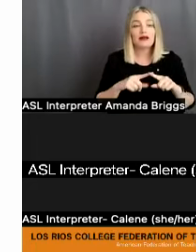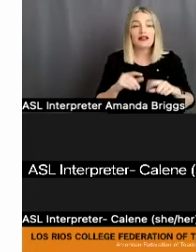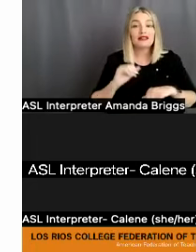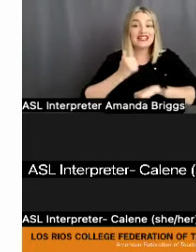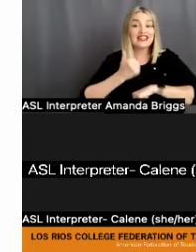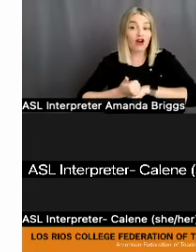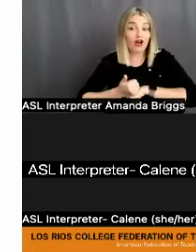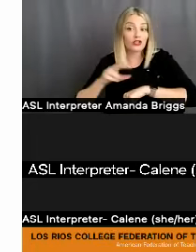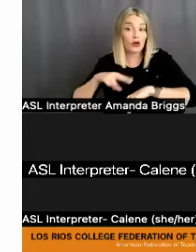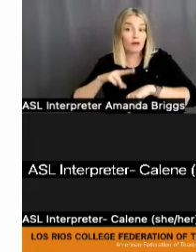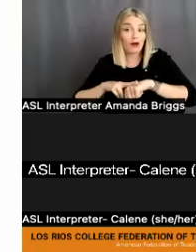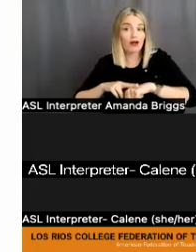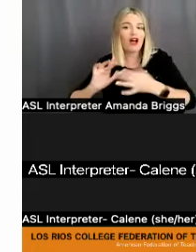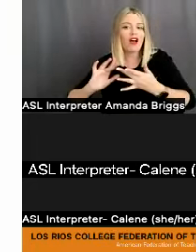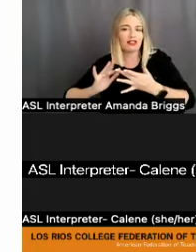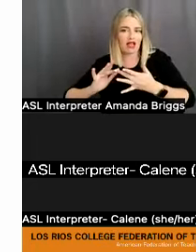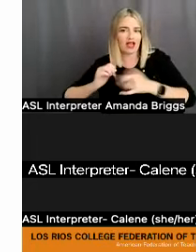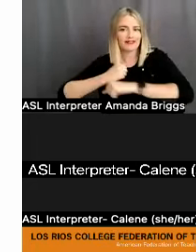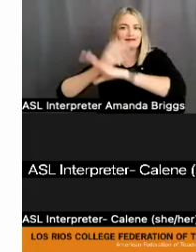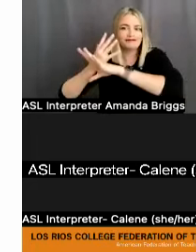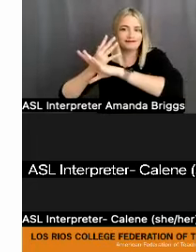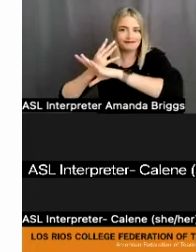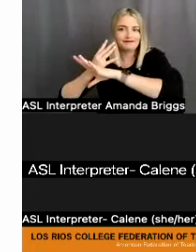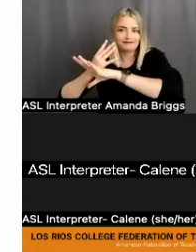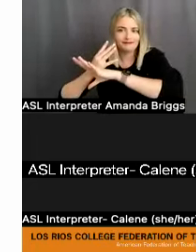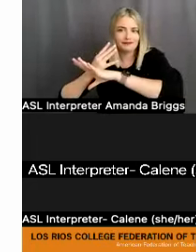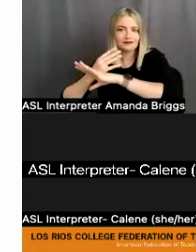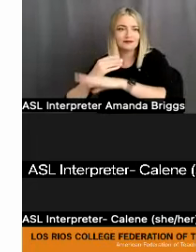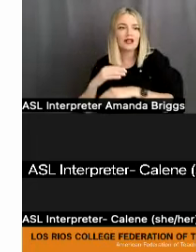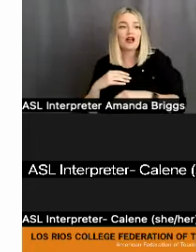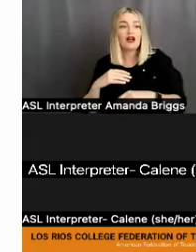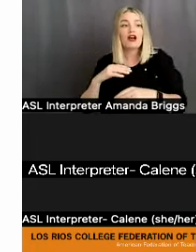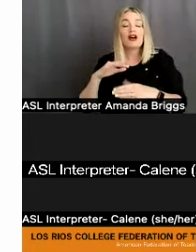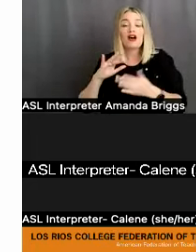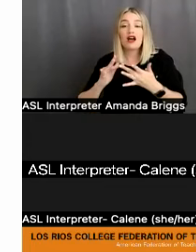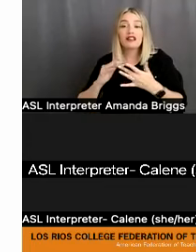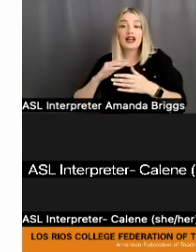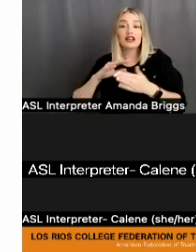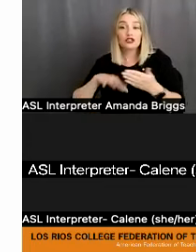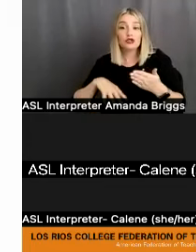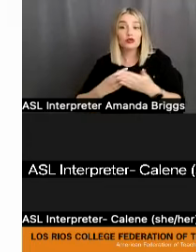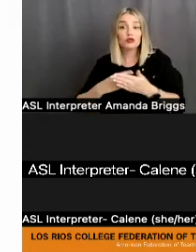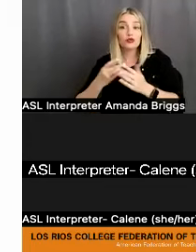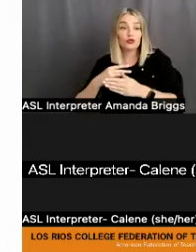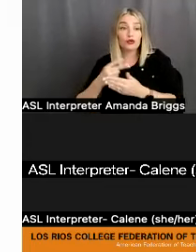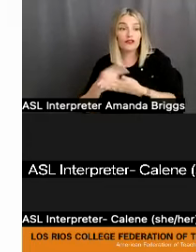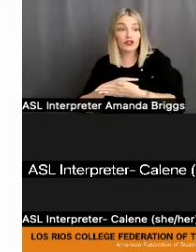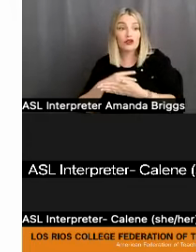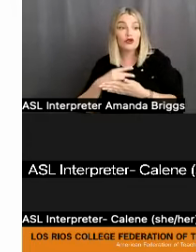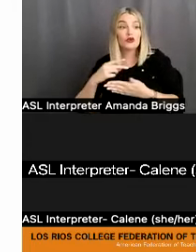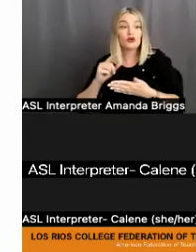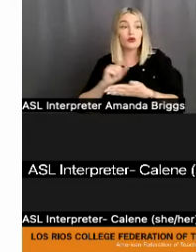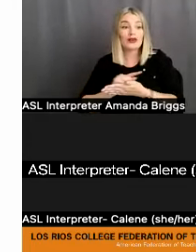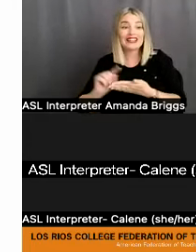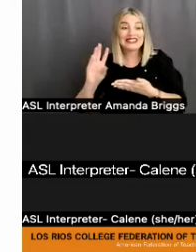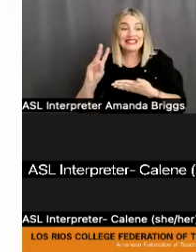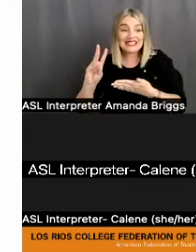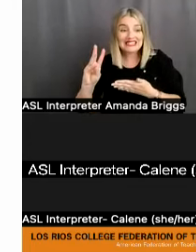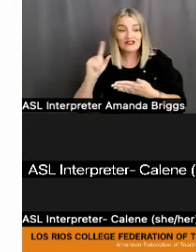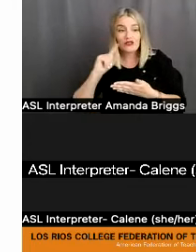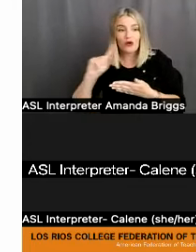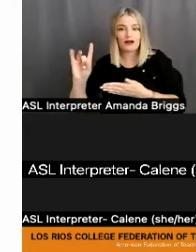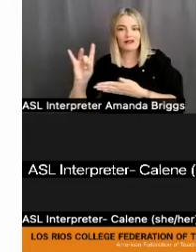is online reviews. Online student reviews will occur week 6 of the semester for 8-week 1 classes, week 12